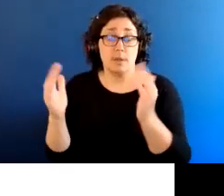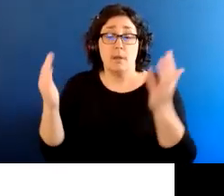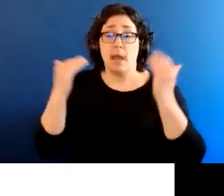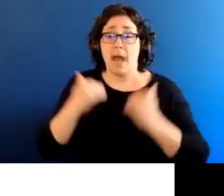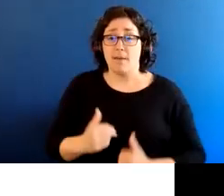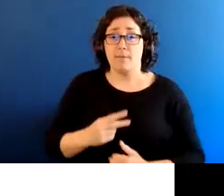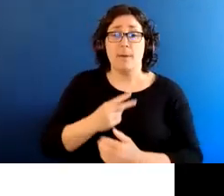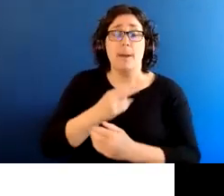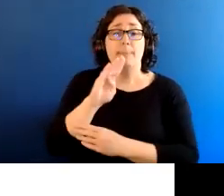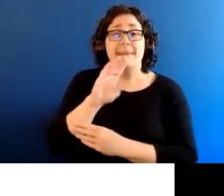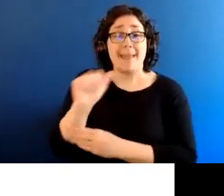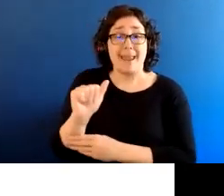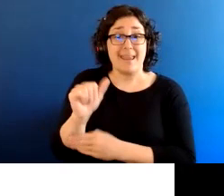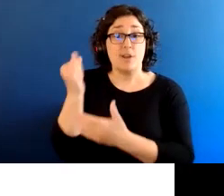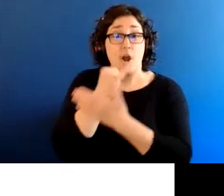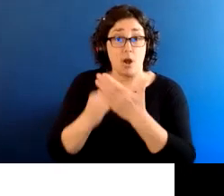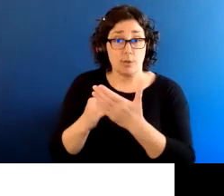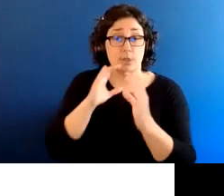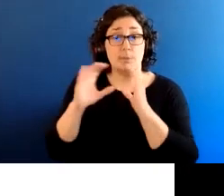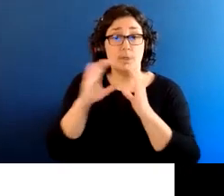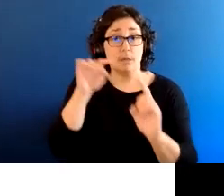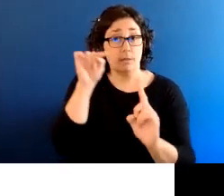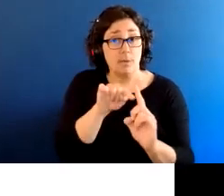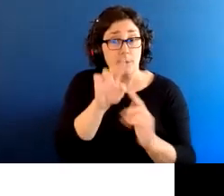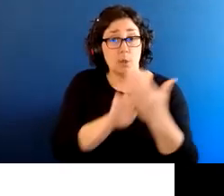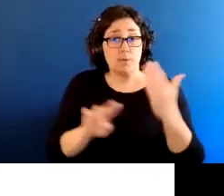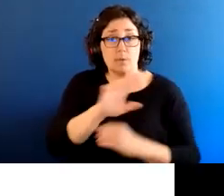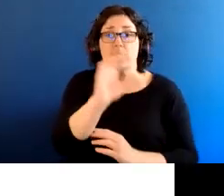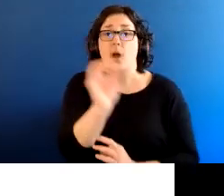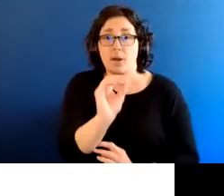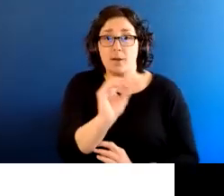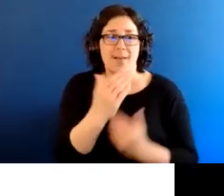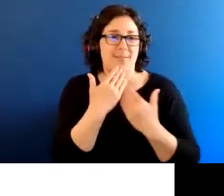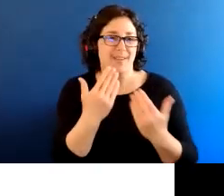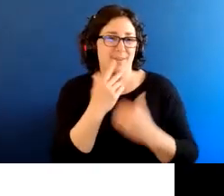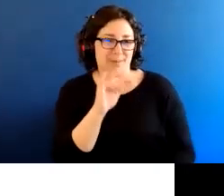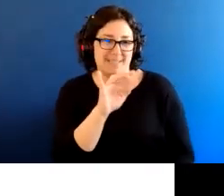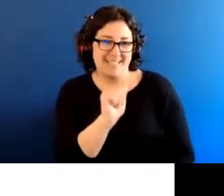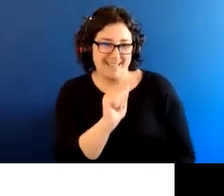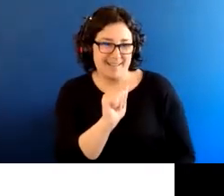degree of arts in the communication from University of Ottawa. Thank you, Kristina, for being here.